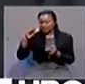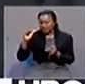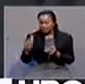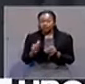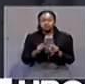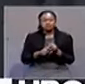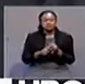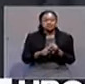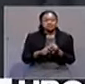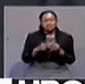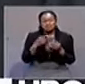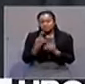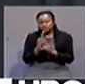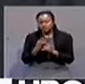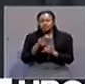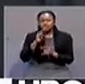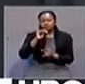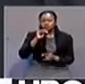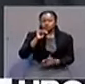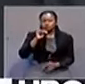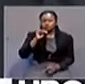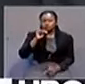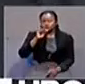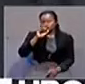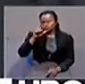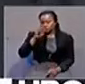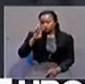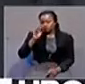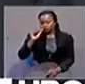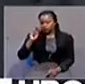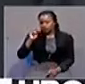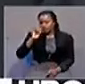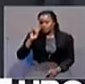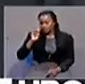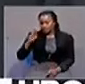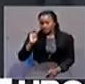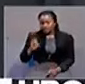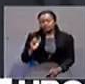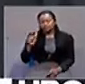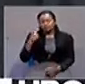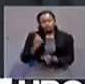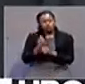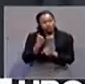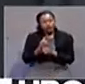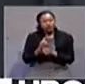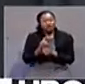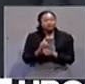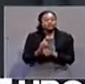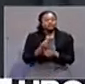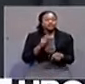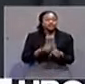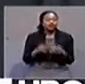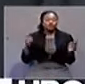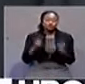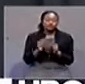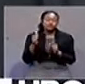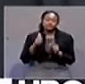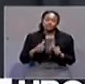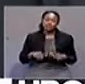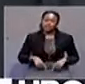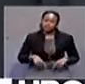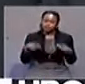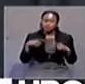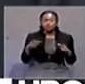short time that he has been with us. The Archbishop really lived like a candle in the wind. He was an